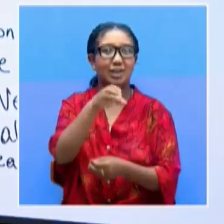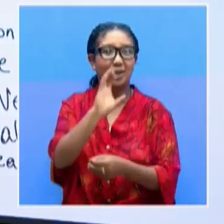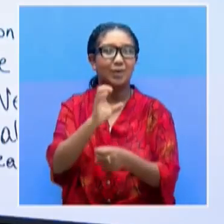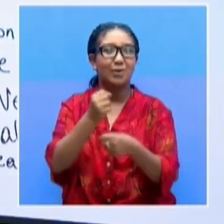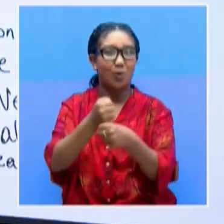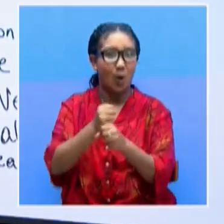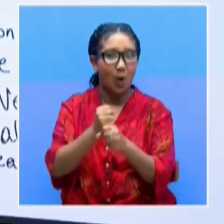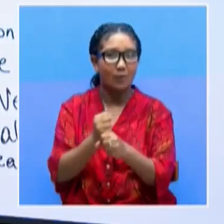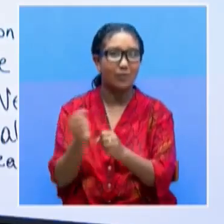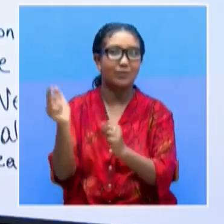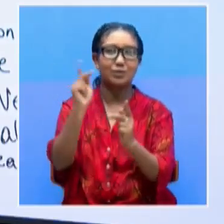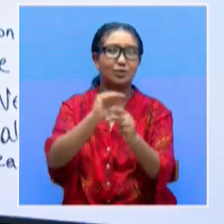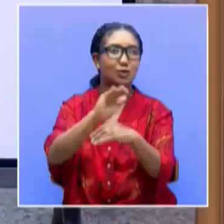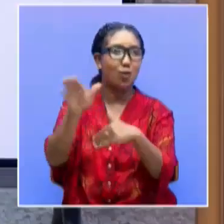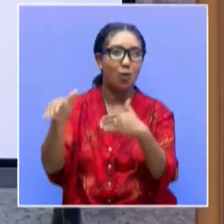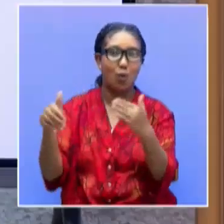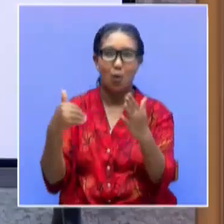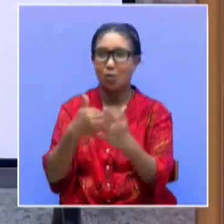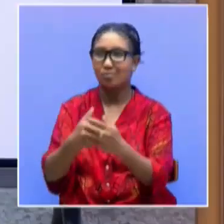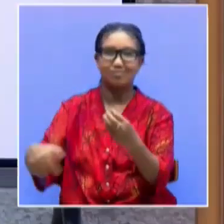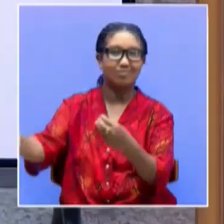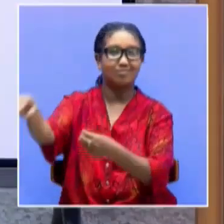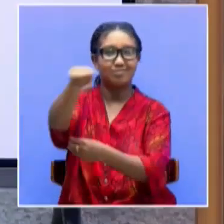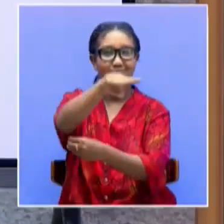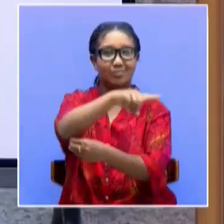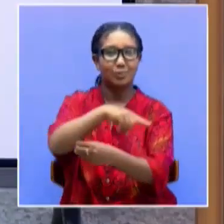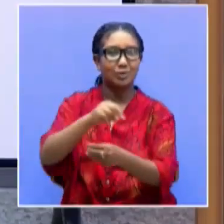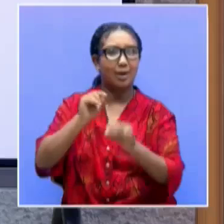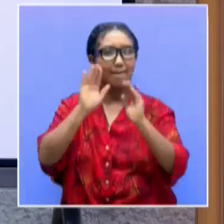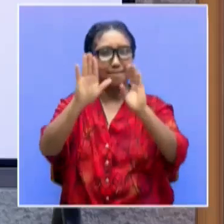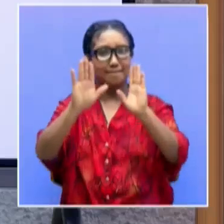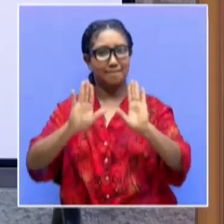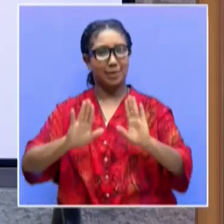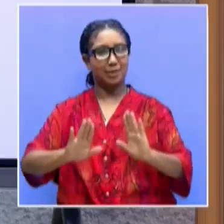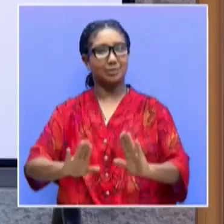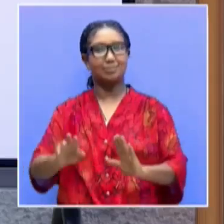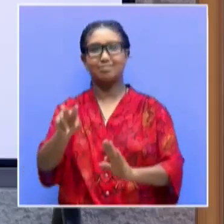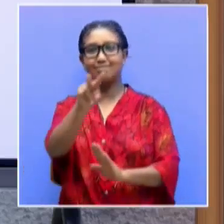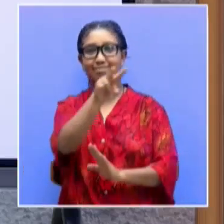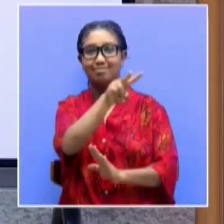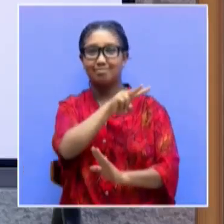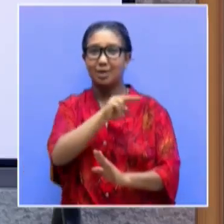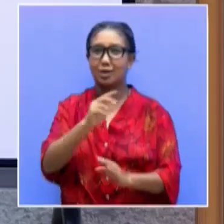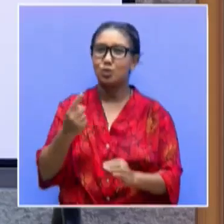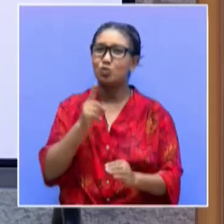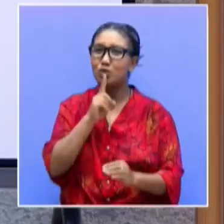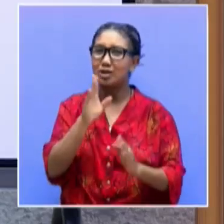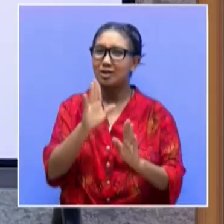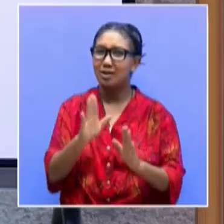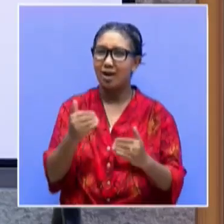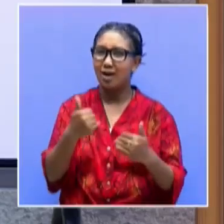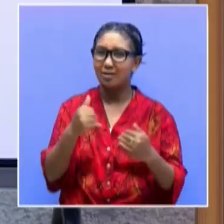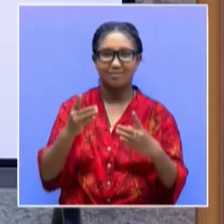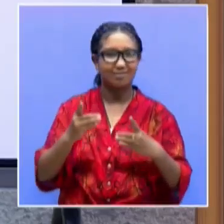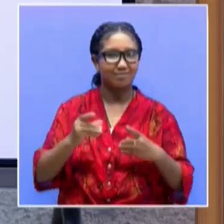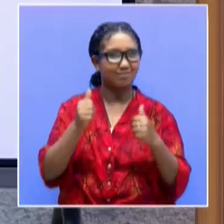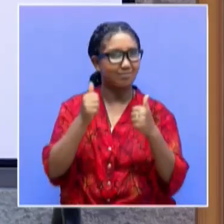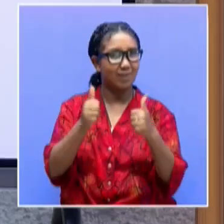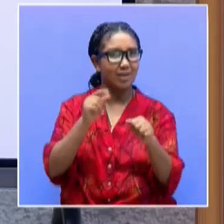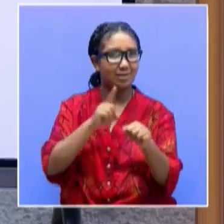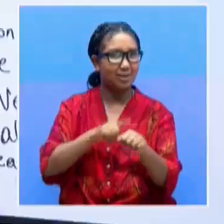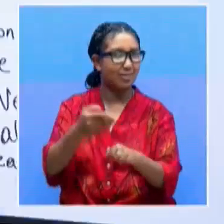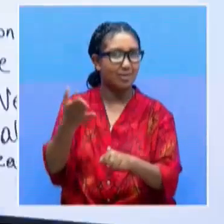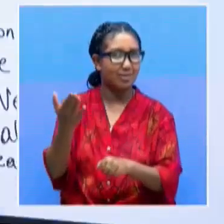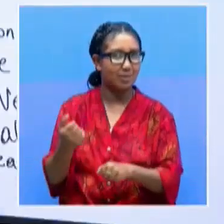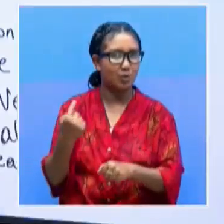and visited the whole compound with amazing view, and we really had a great time we never